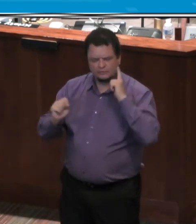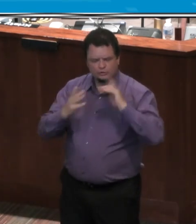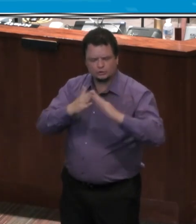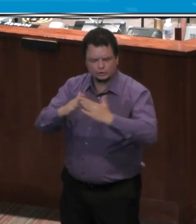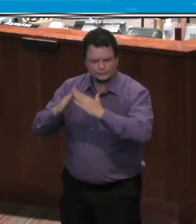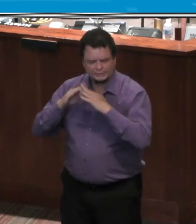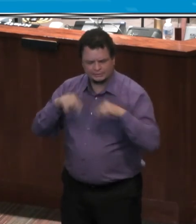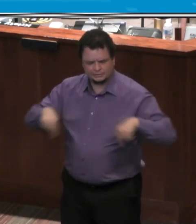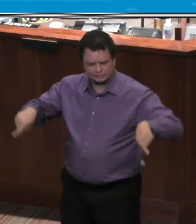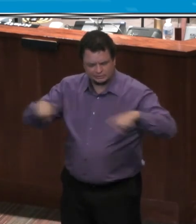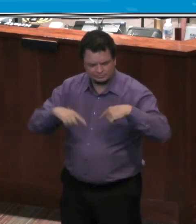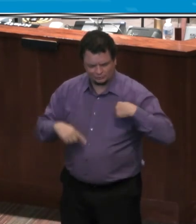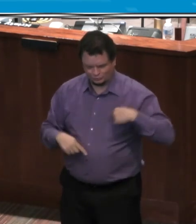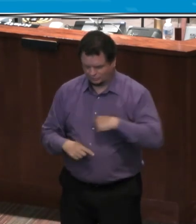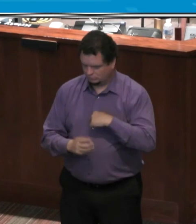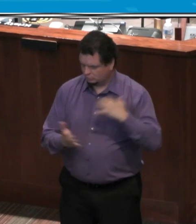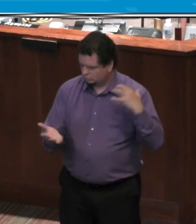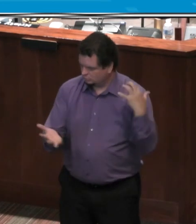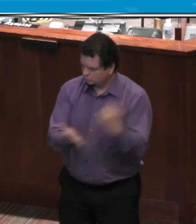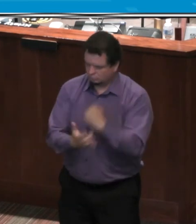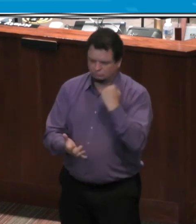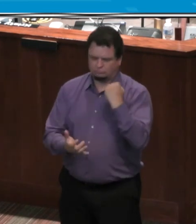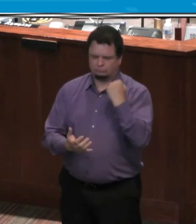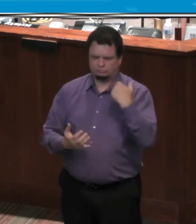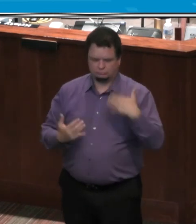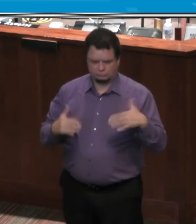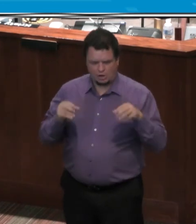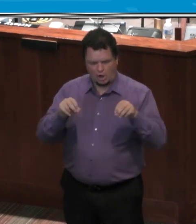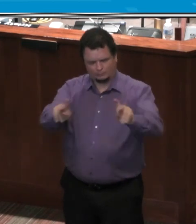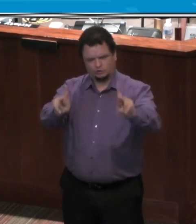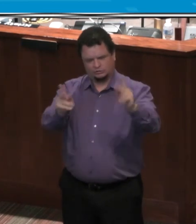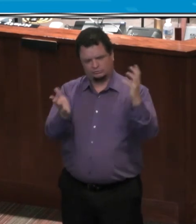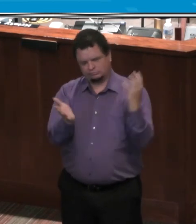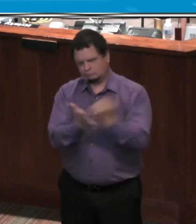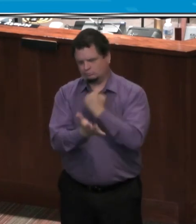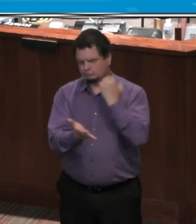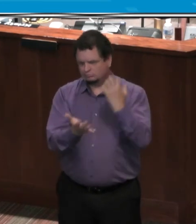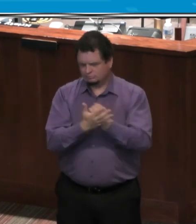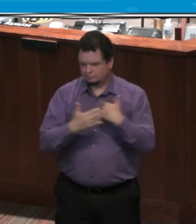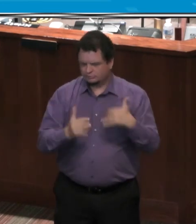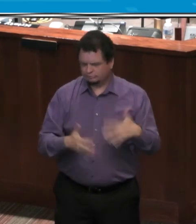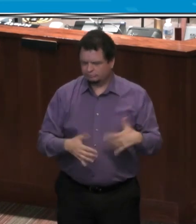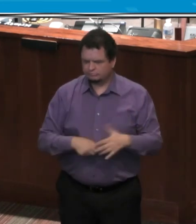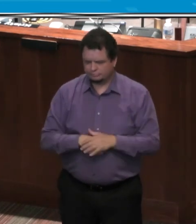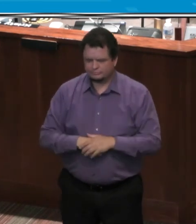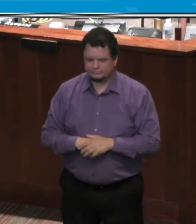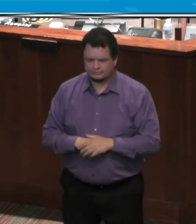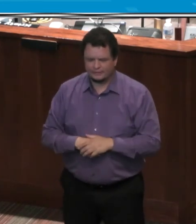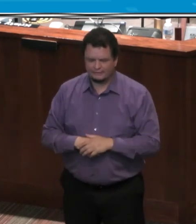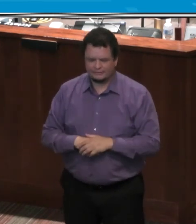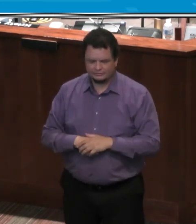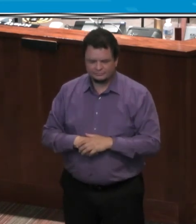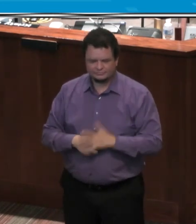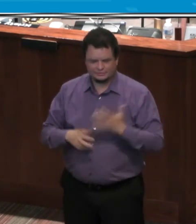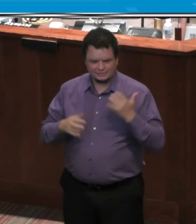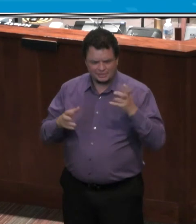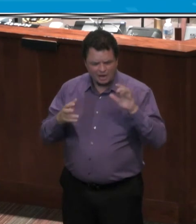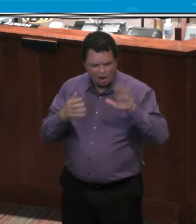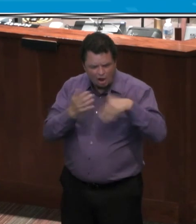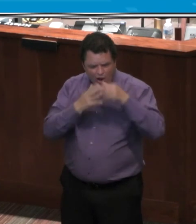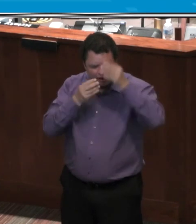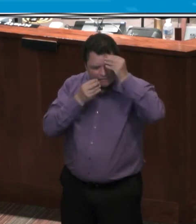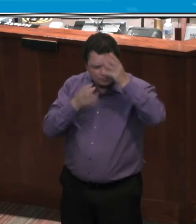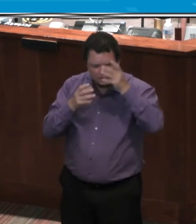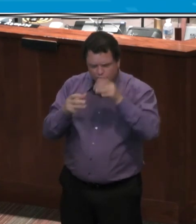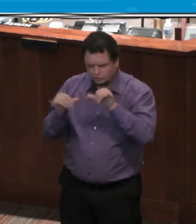lot of credit for practicing prevention and all of the guidance from public health, as well as working with the business community, the economic